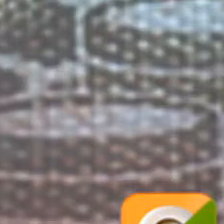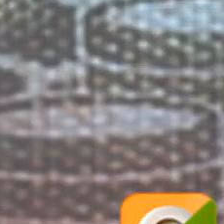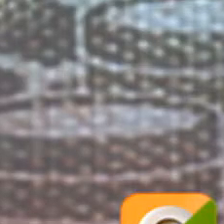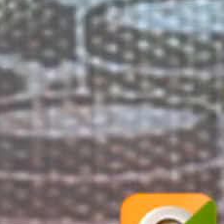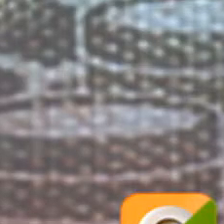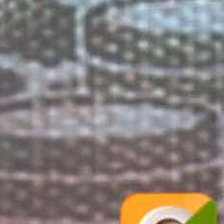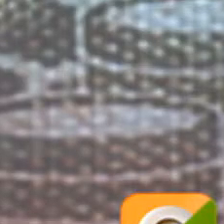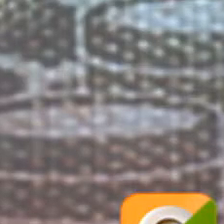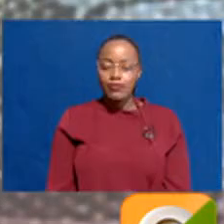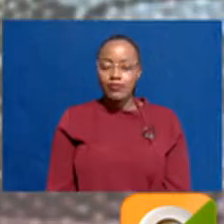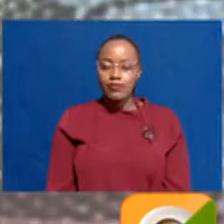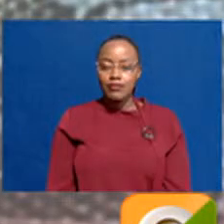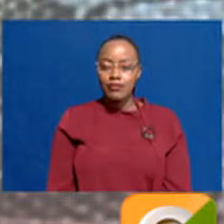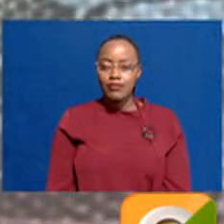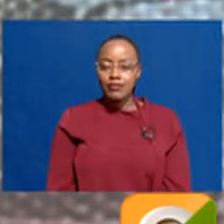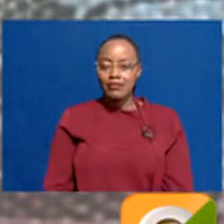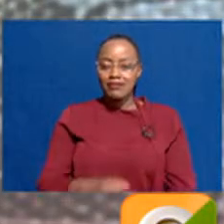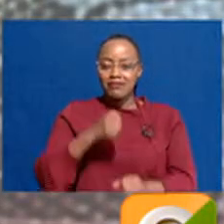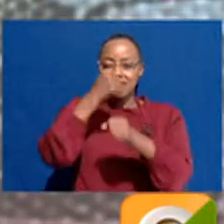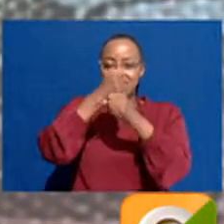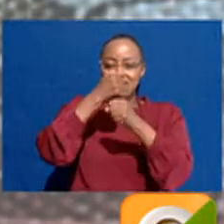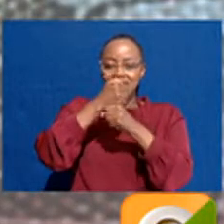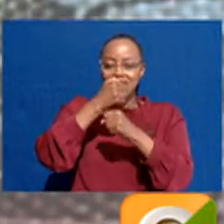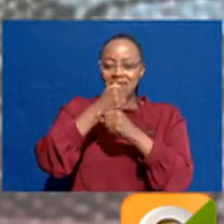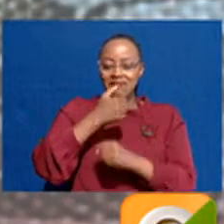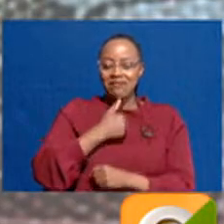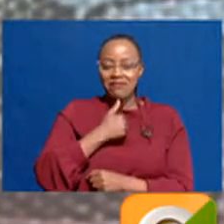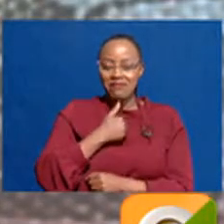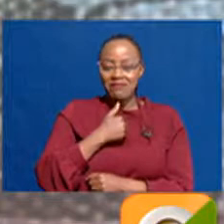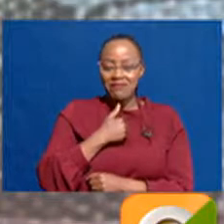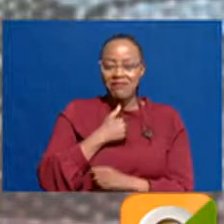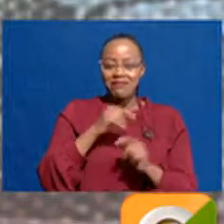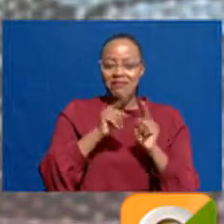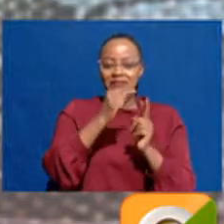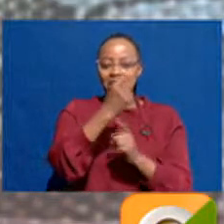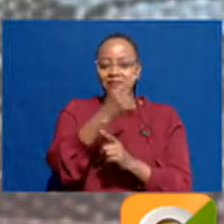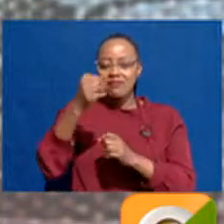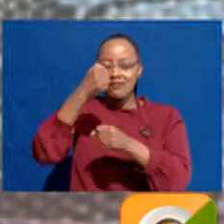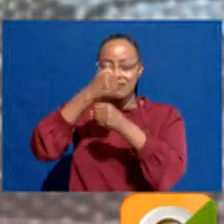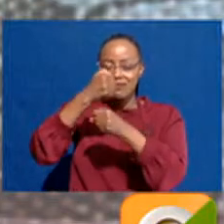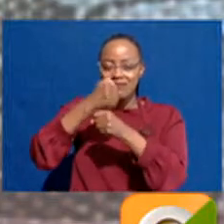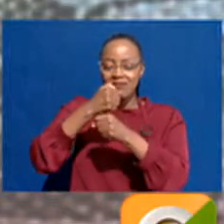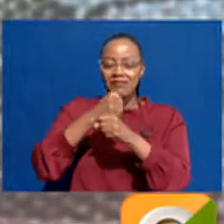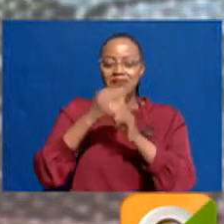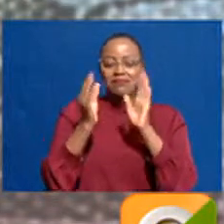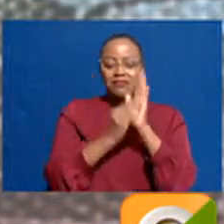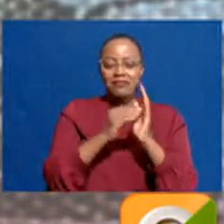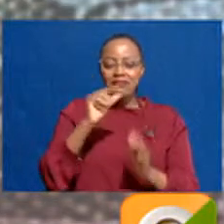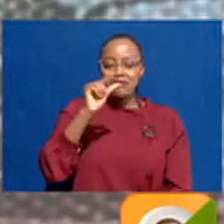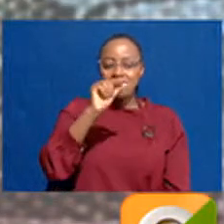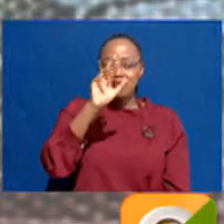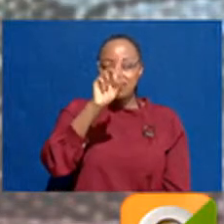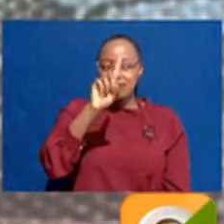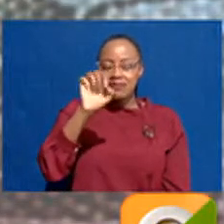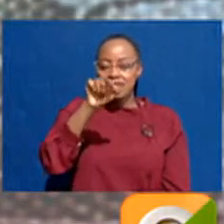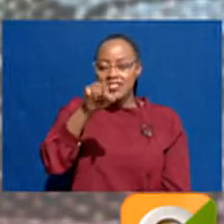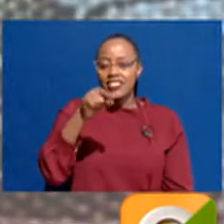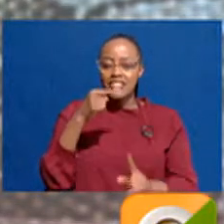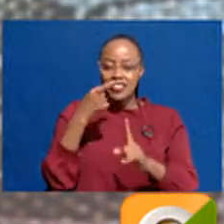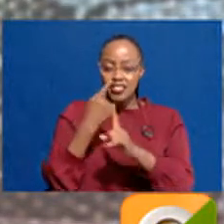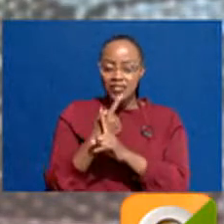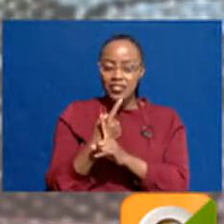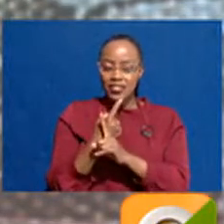there is the worth of the job that you have to remunerate. Mm-hmm. So every job is graded, and therefore that